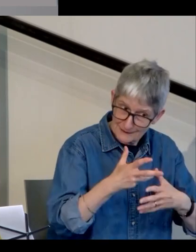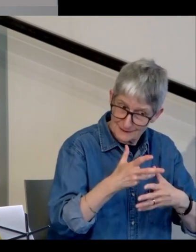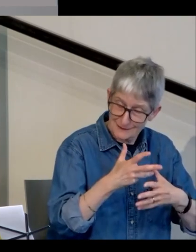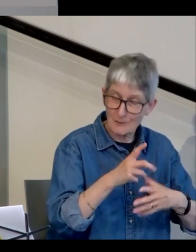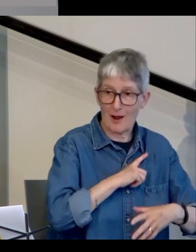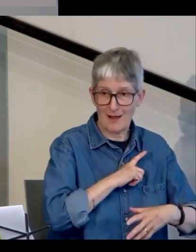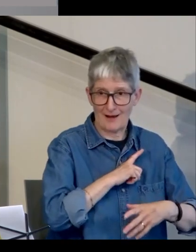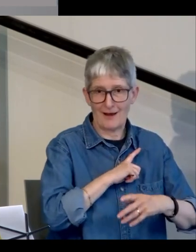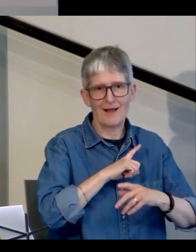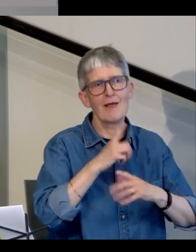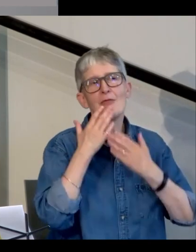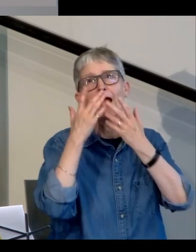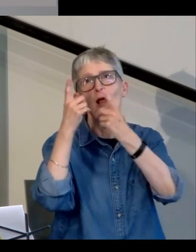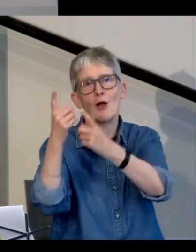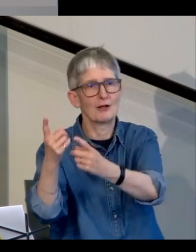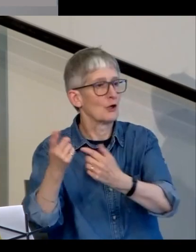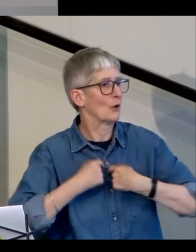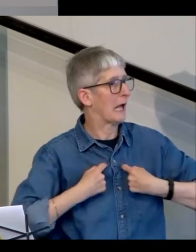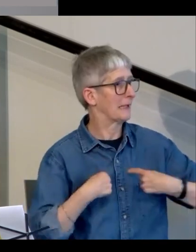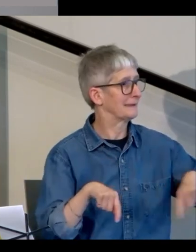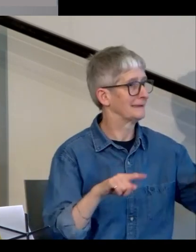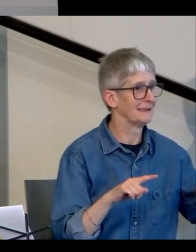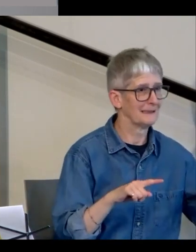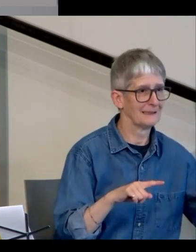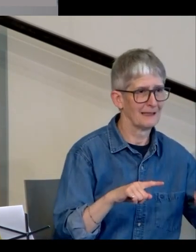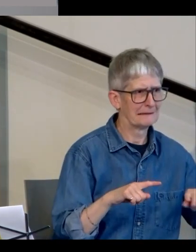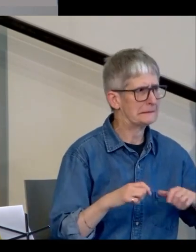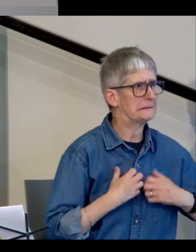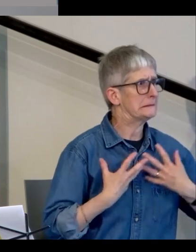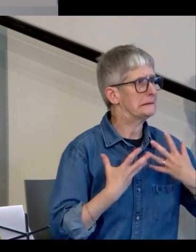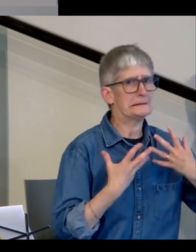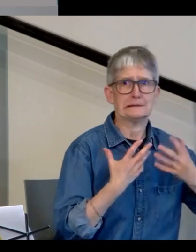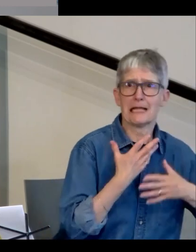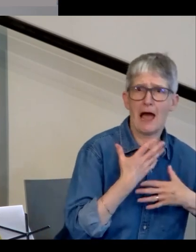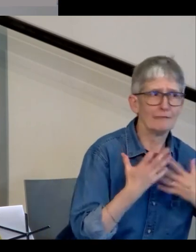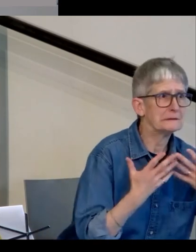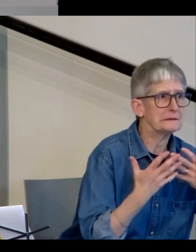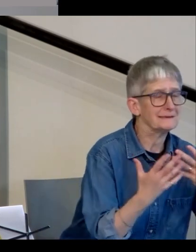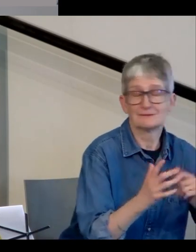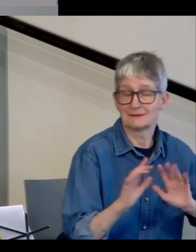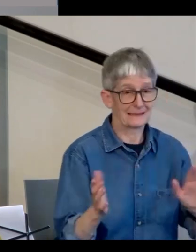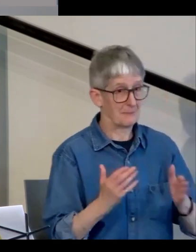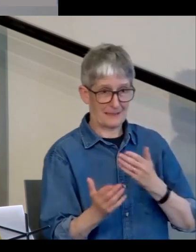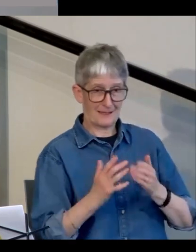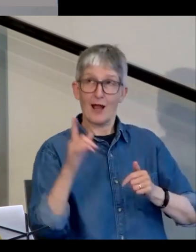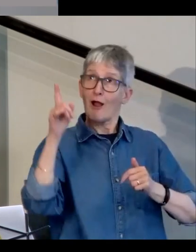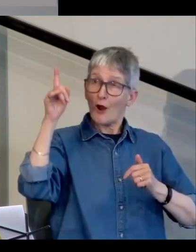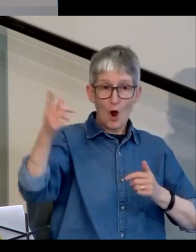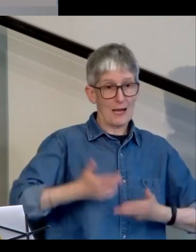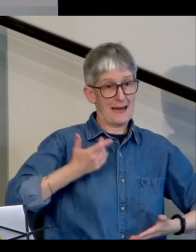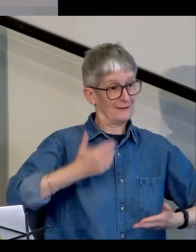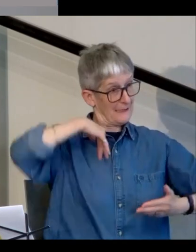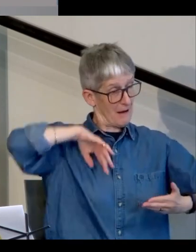heart. Thank God it's not up to us to manufacture love for him and for others. We have God living in